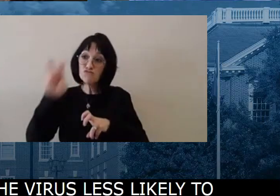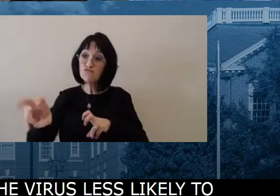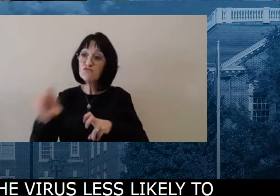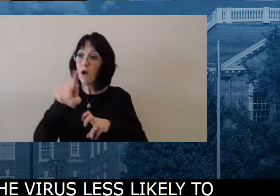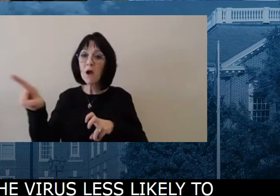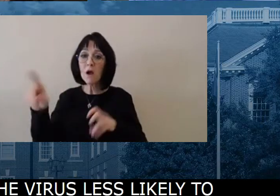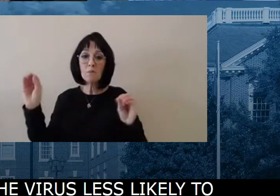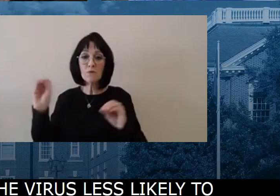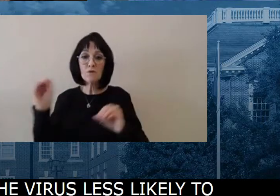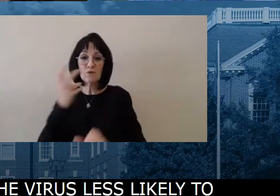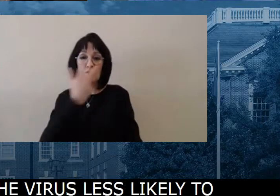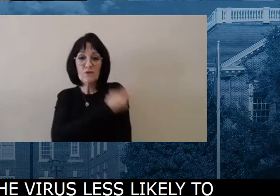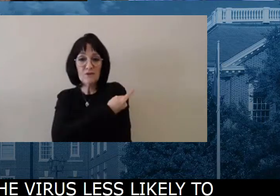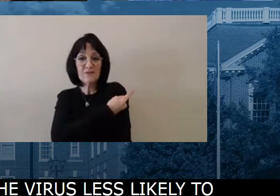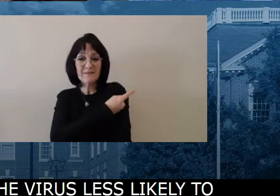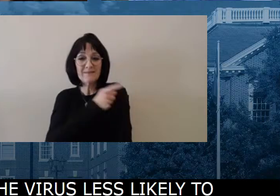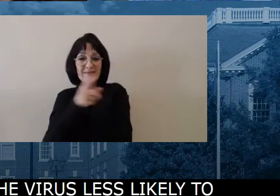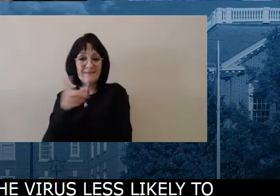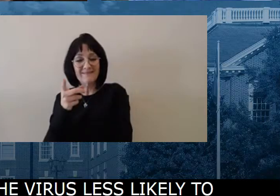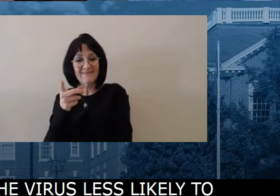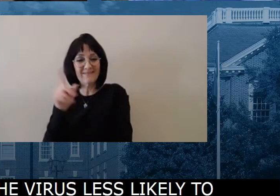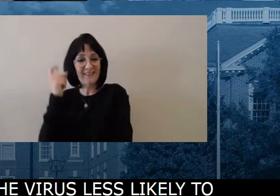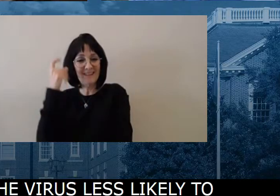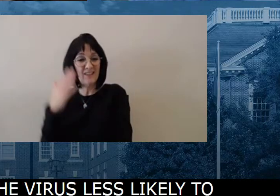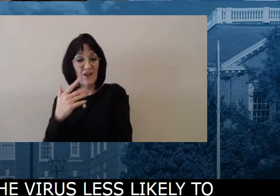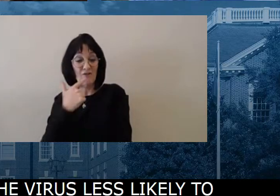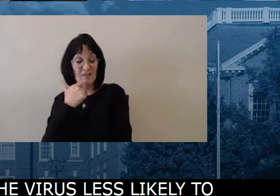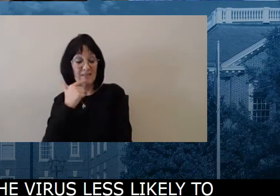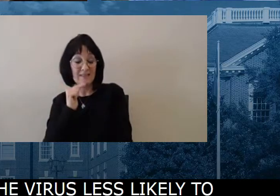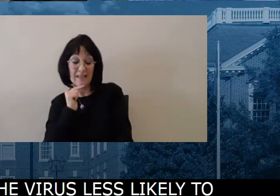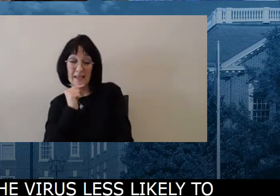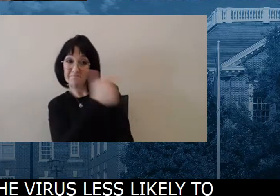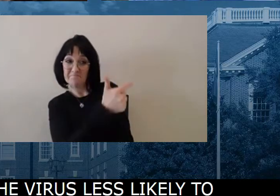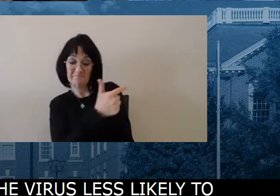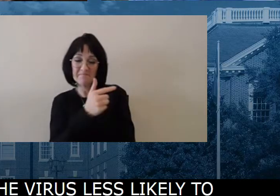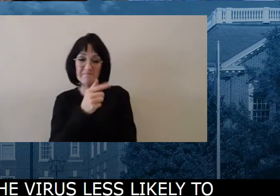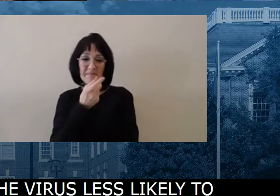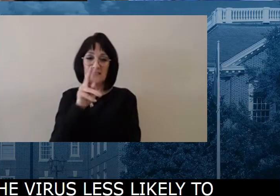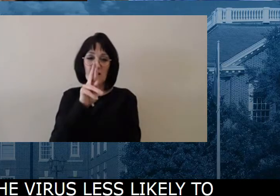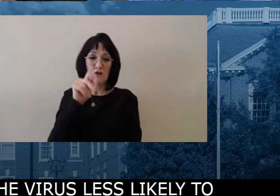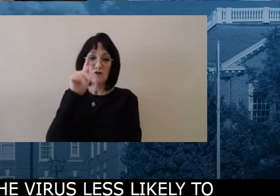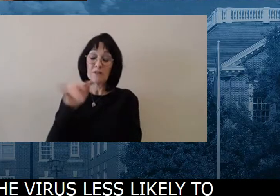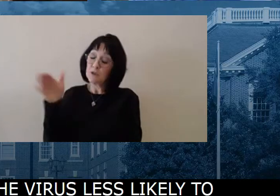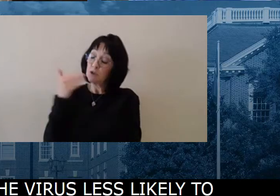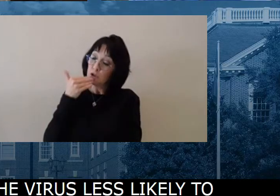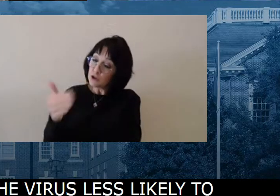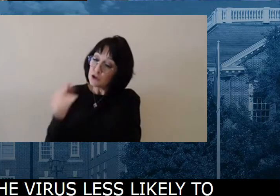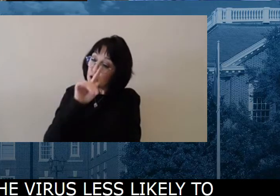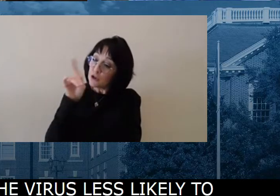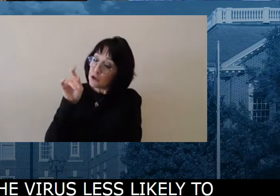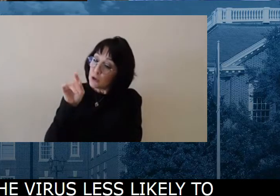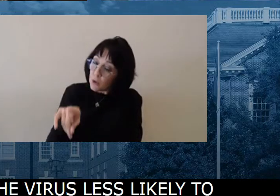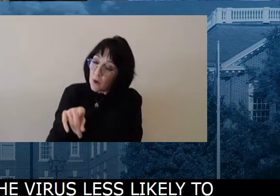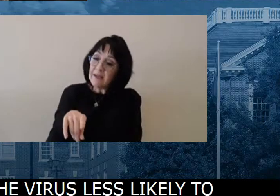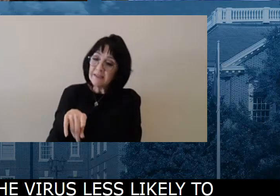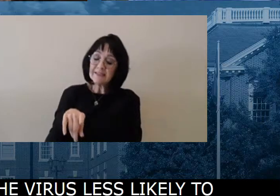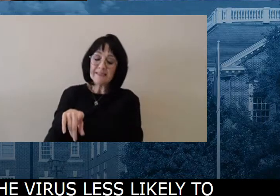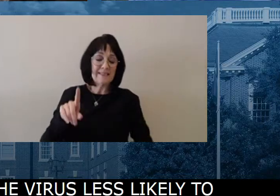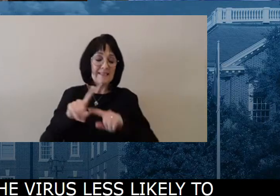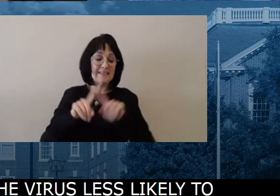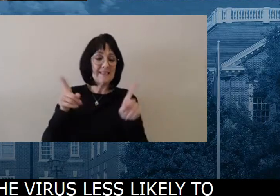like a Dr. Rattay question. Yeah, it's a really, really great question. It's very different than antibiotics,